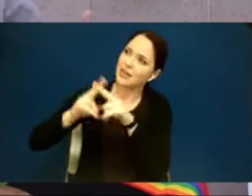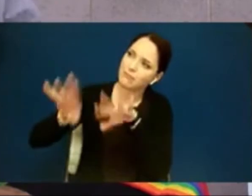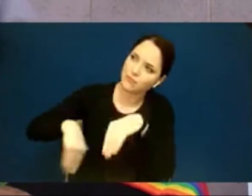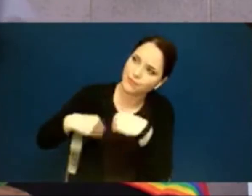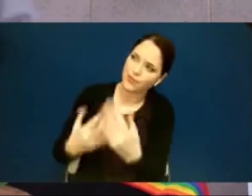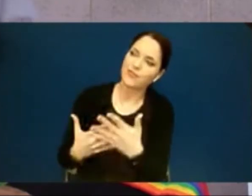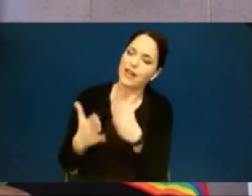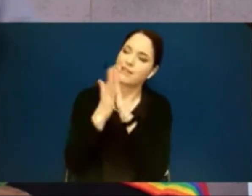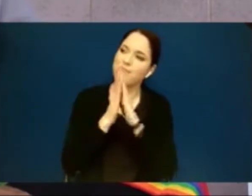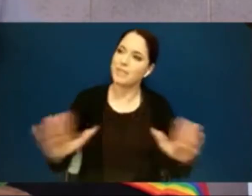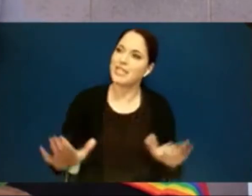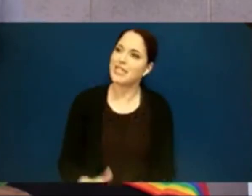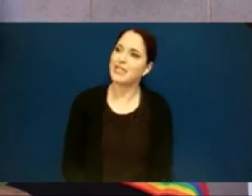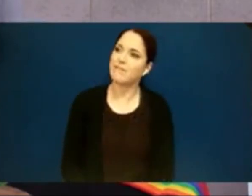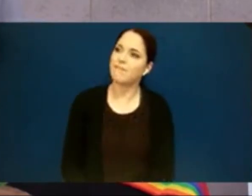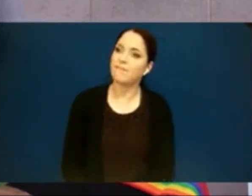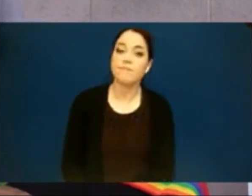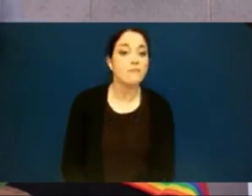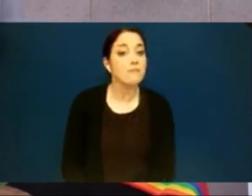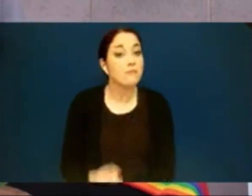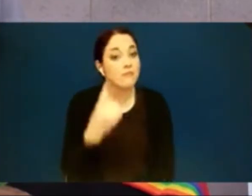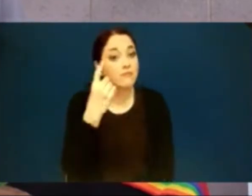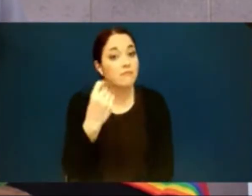our self-created problems?